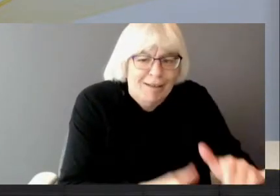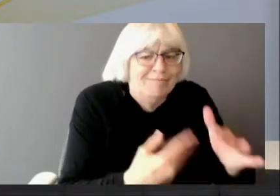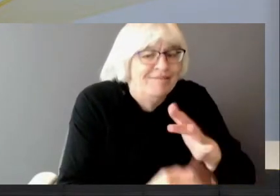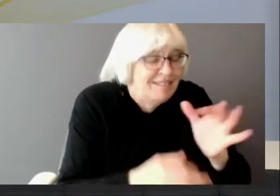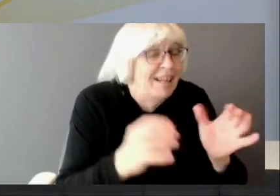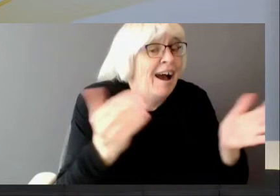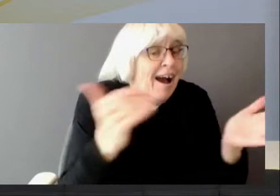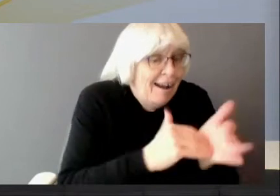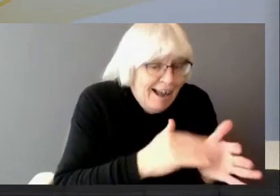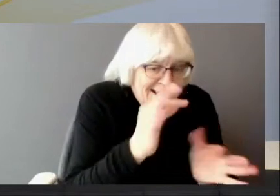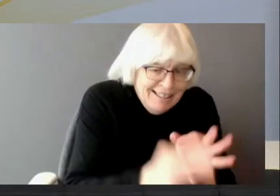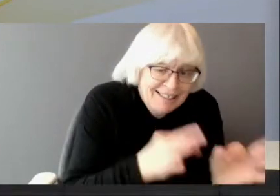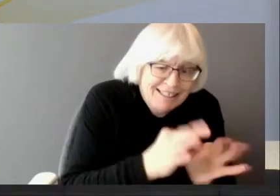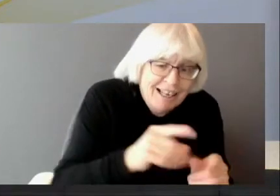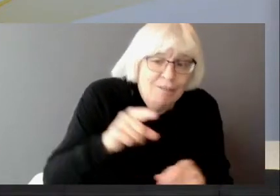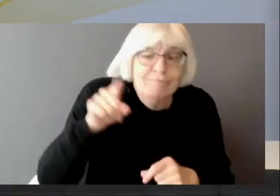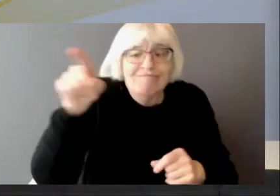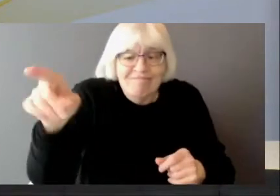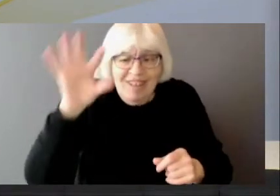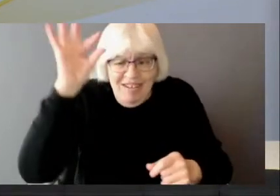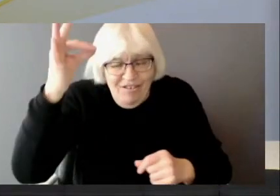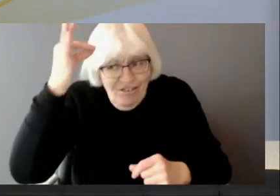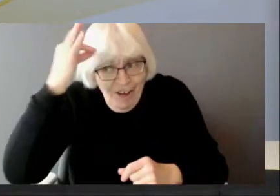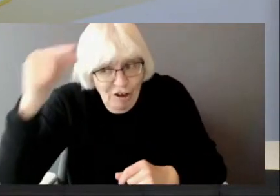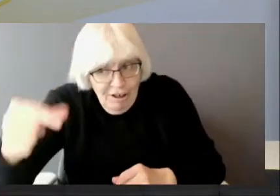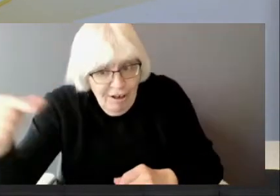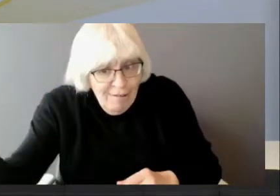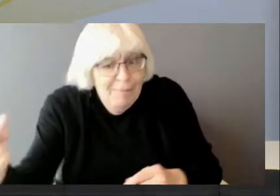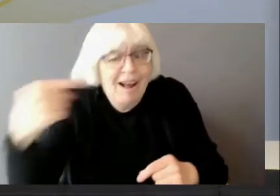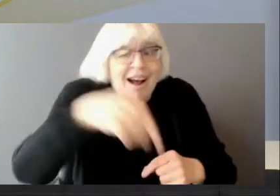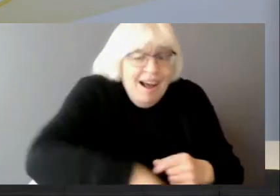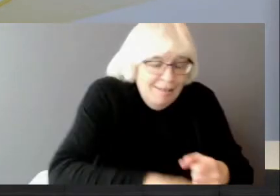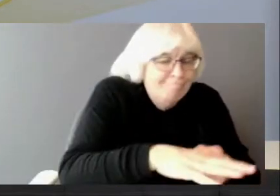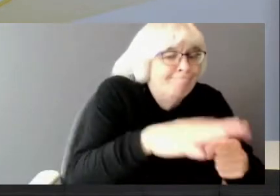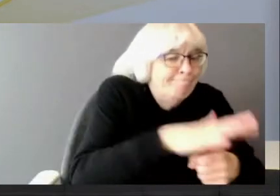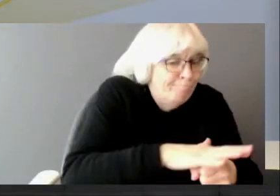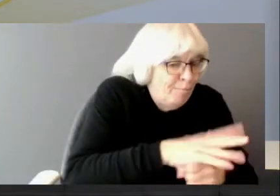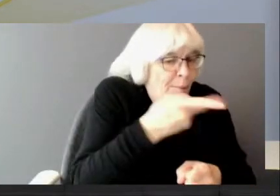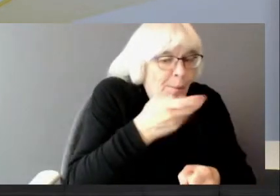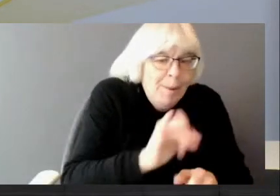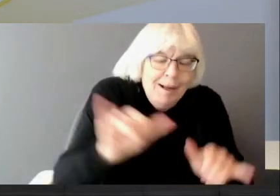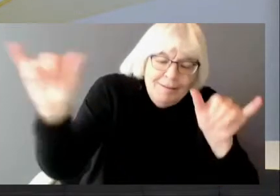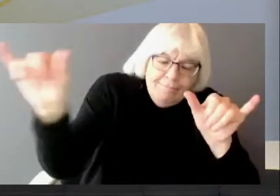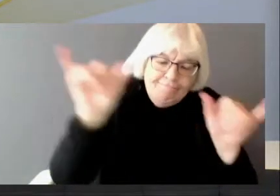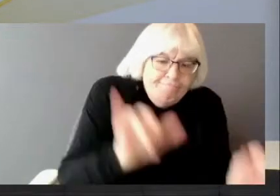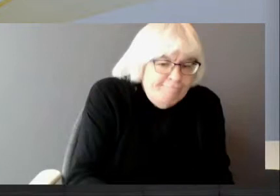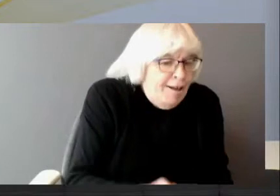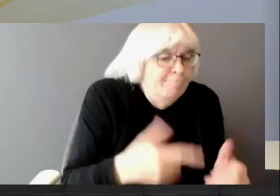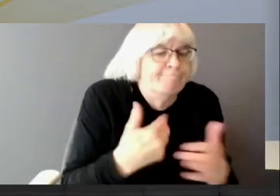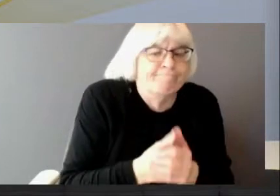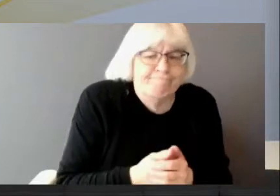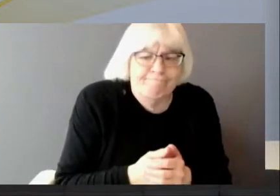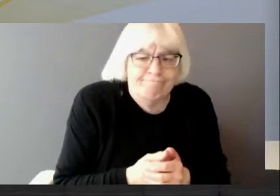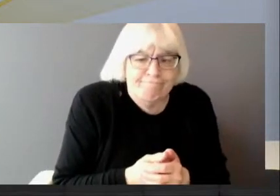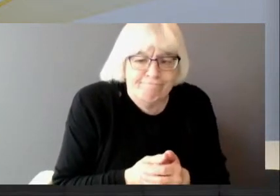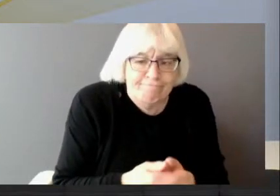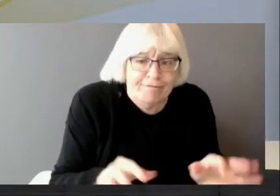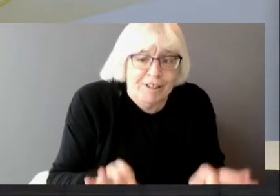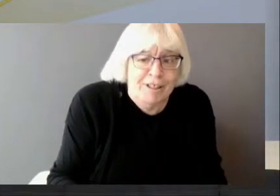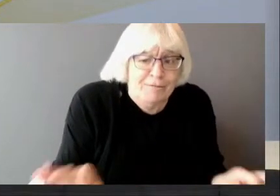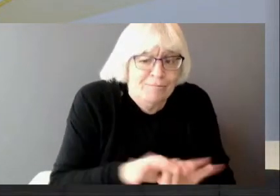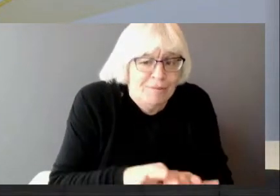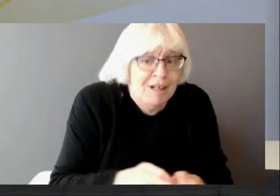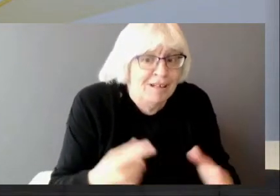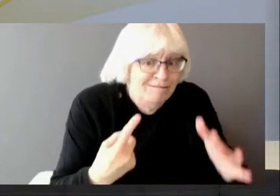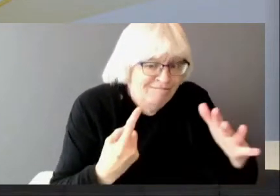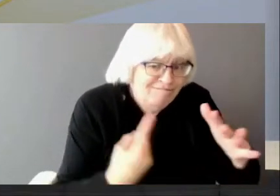As mentioned last week, it is preferable for individuals to self-isolate in accommodations that are separate and apart from others. That is the